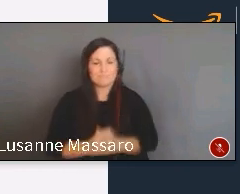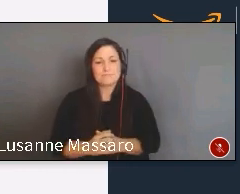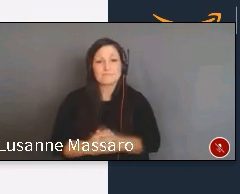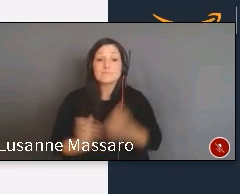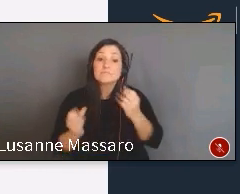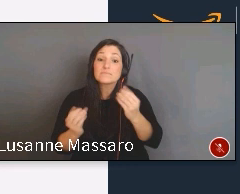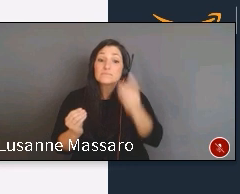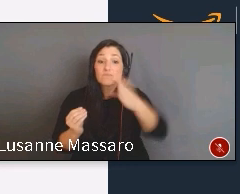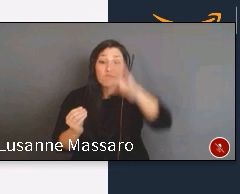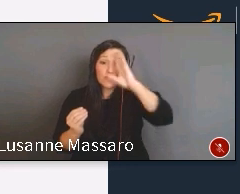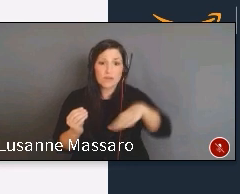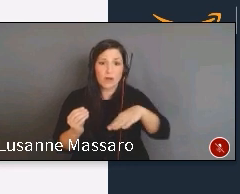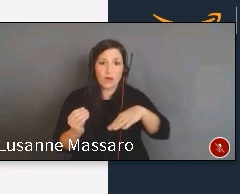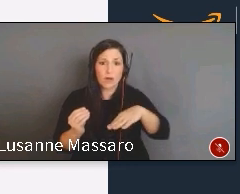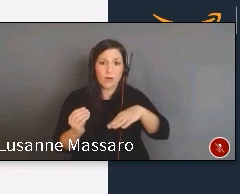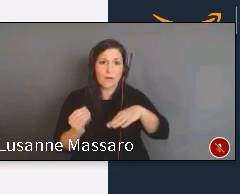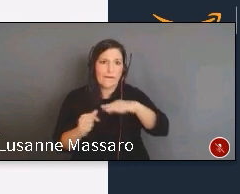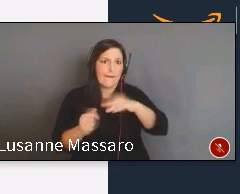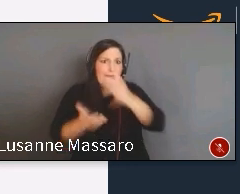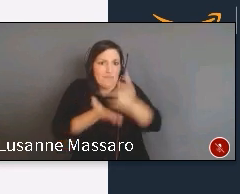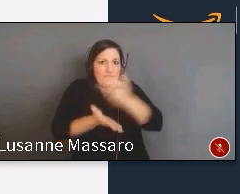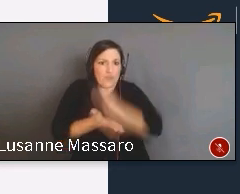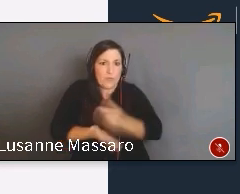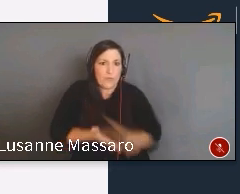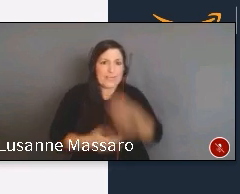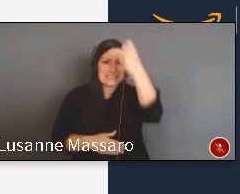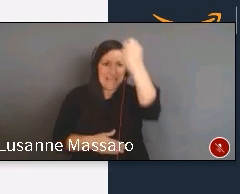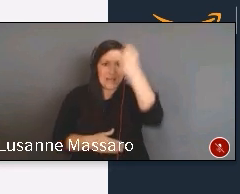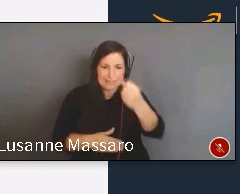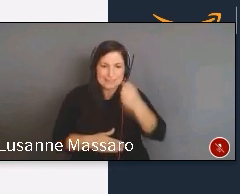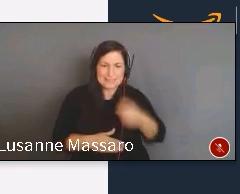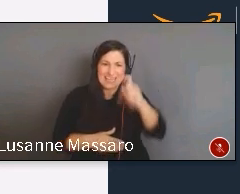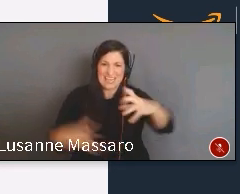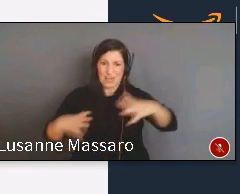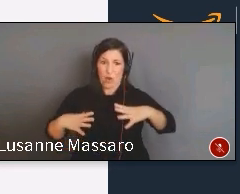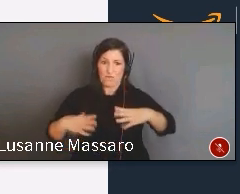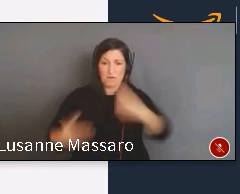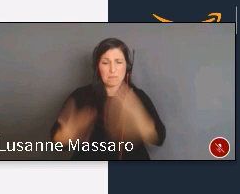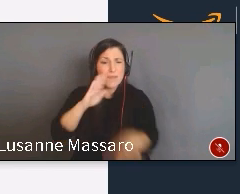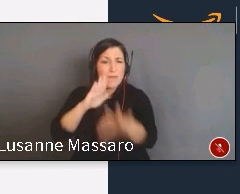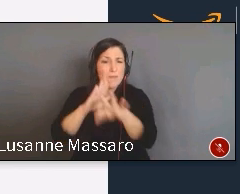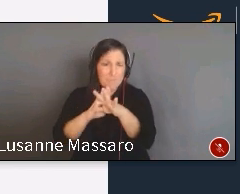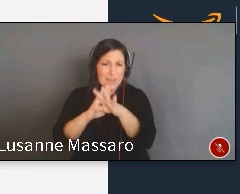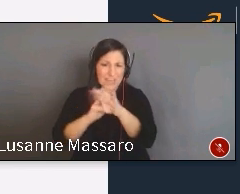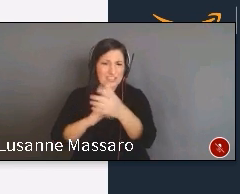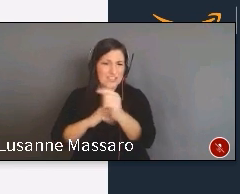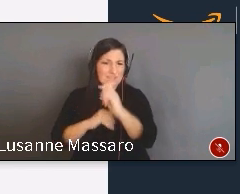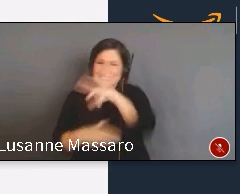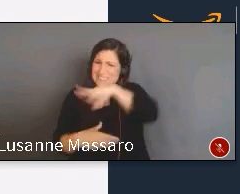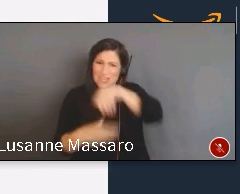that you have to be off every other Saturday, maybe you would want to pick a shift that didn't include a Saturday, so you can make sure